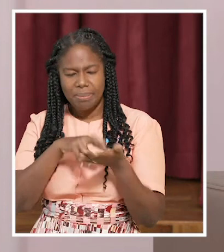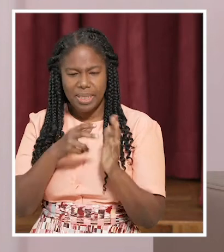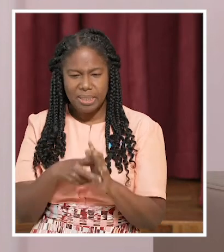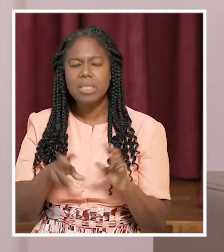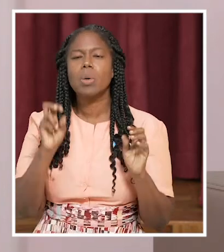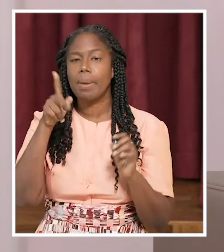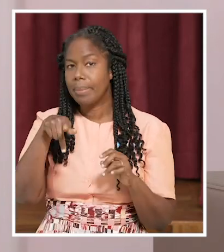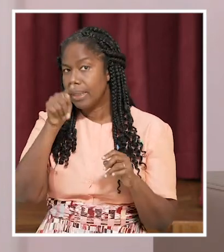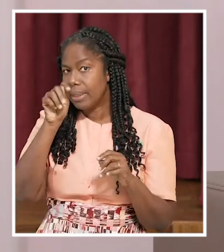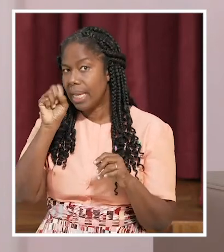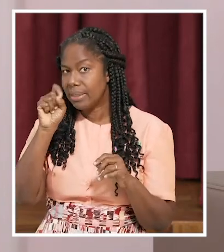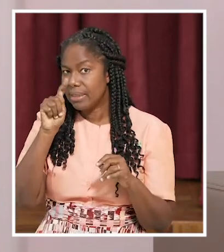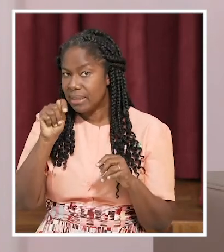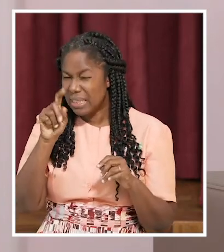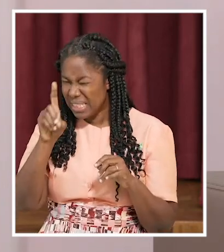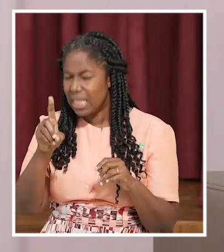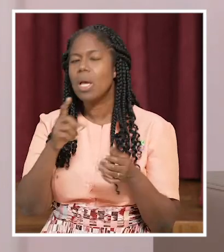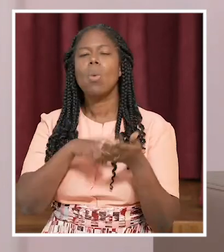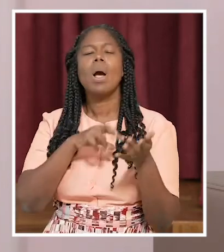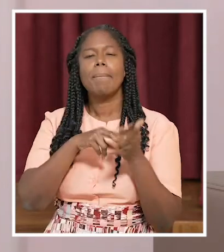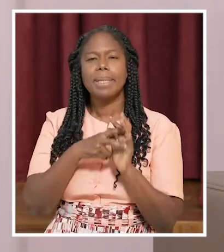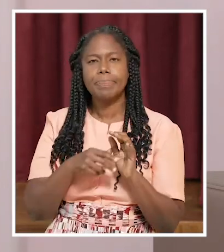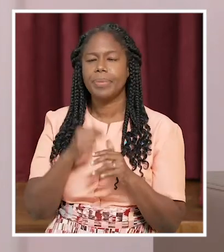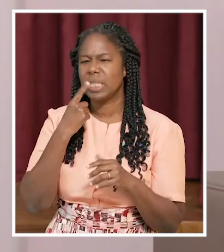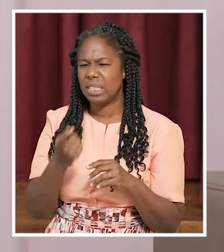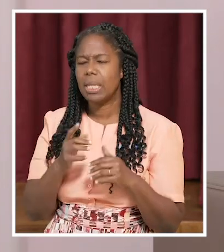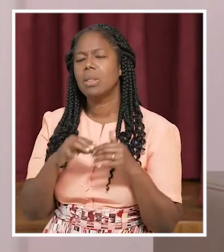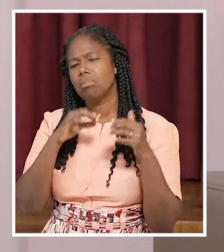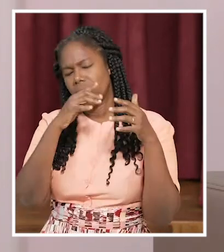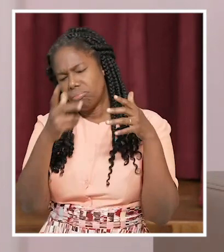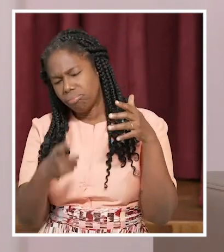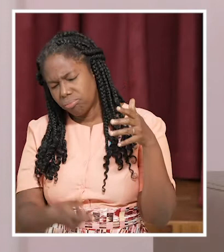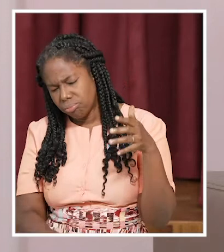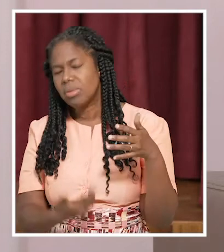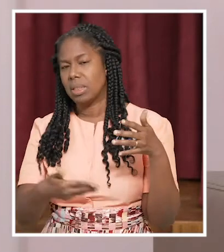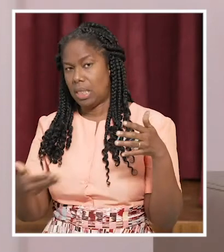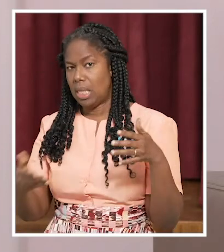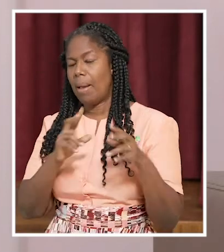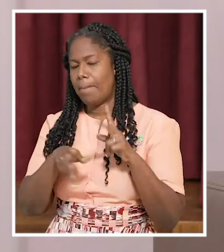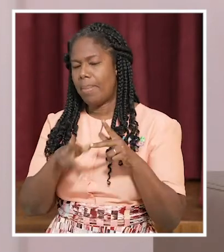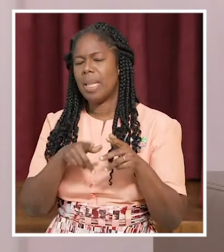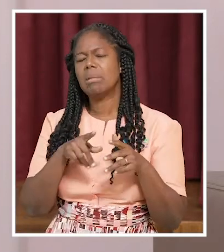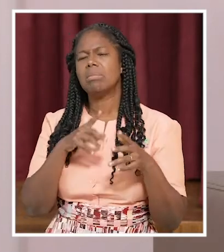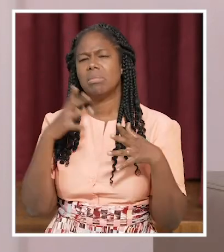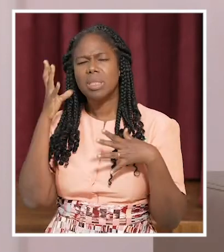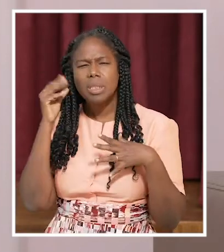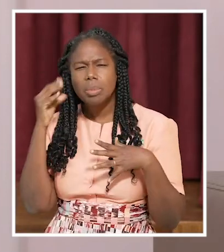is actually a syndrome of symptoms that people experience after intensely traumatic